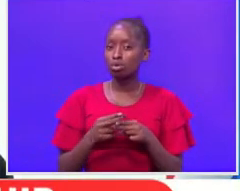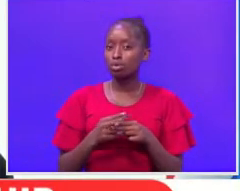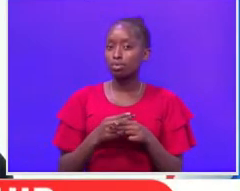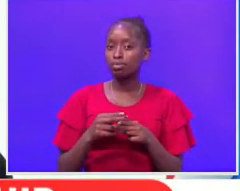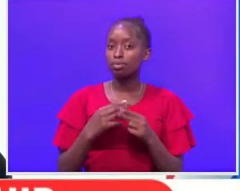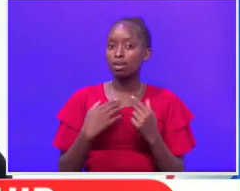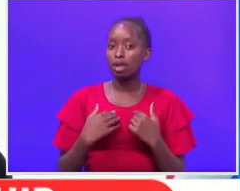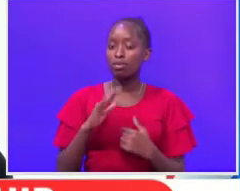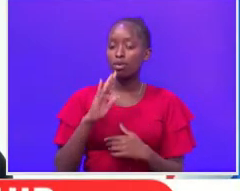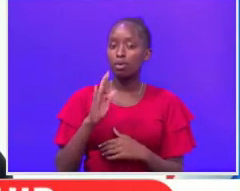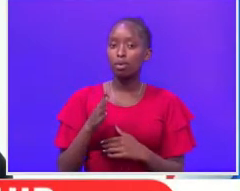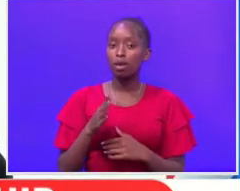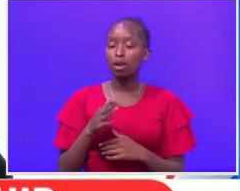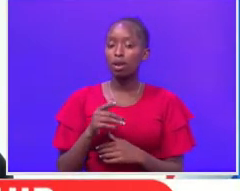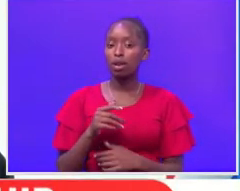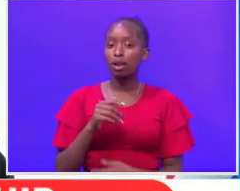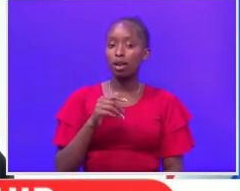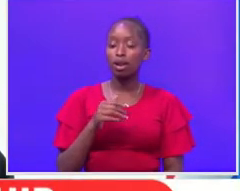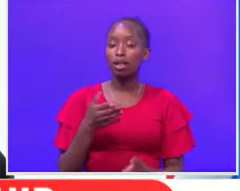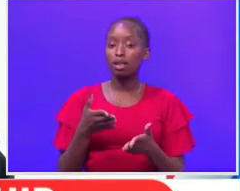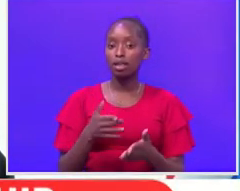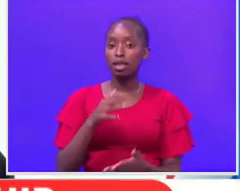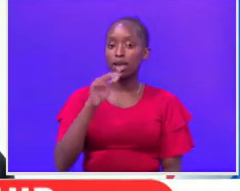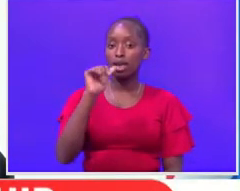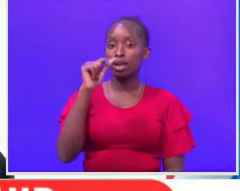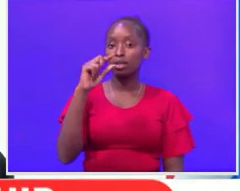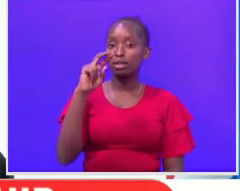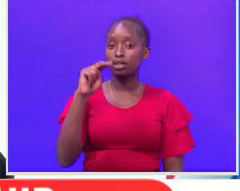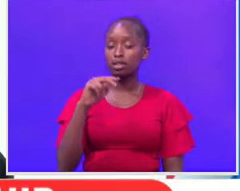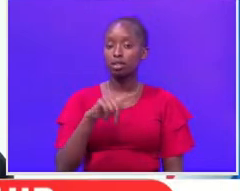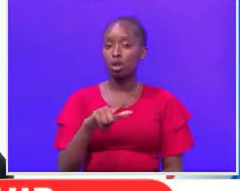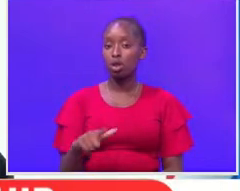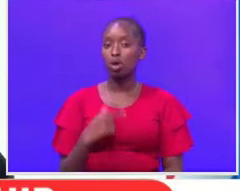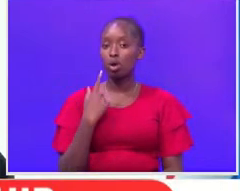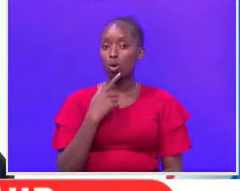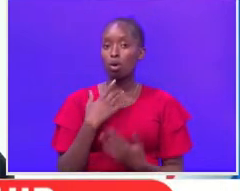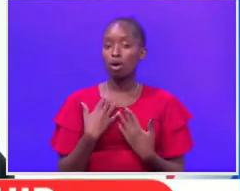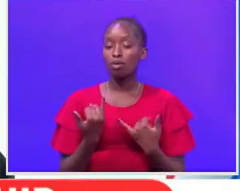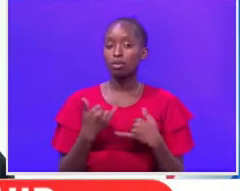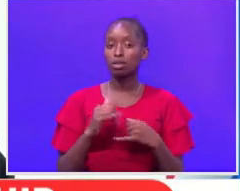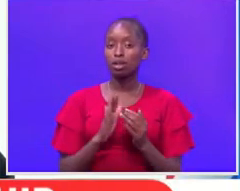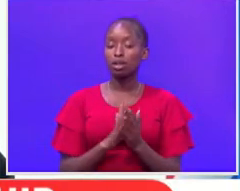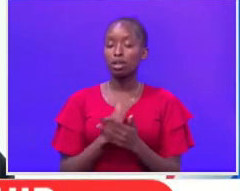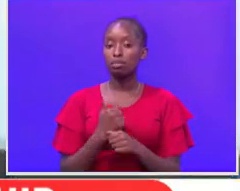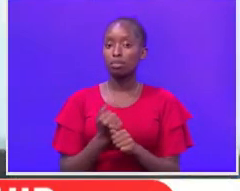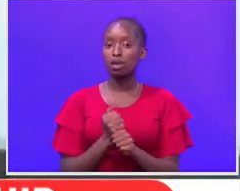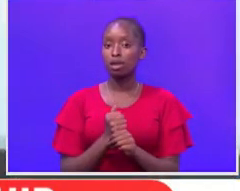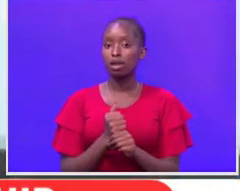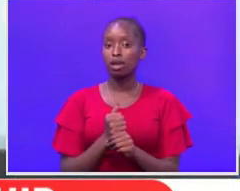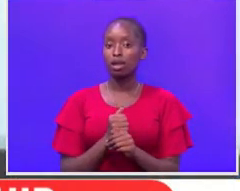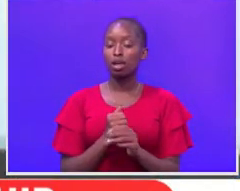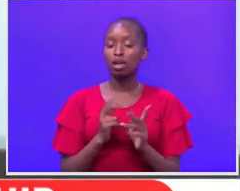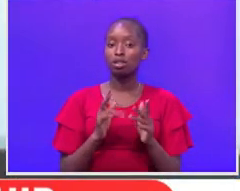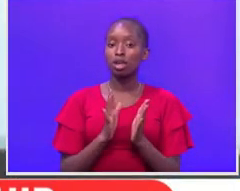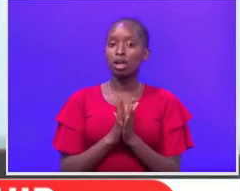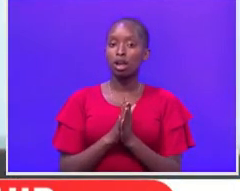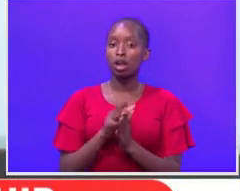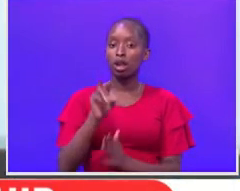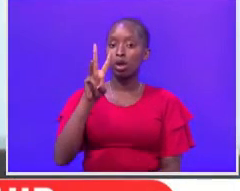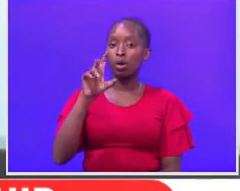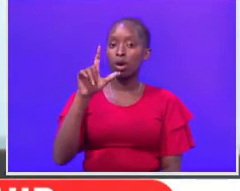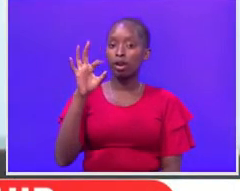have a manning agent here locally who will be able to handle issues of recruitment and welfare of Kenyan